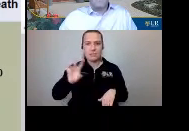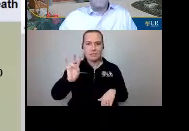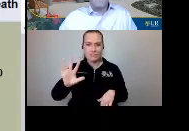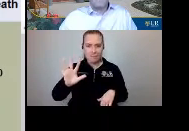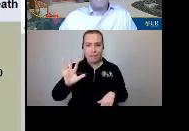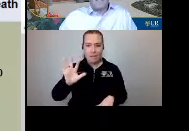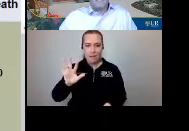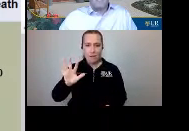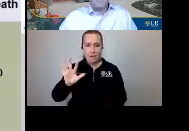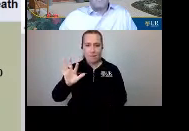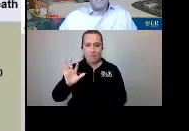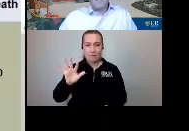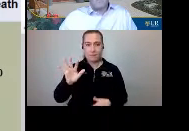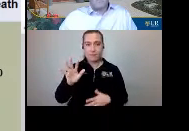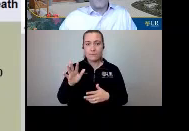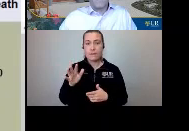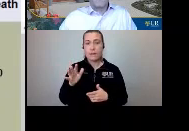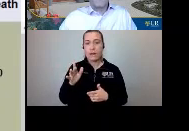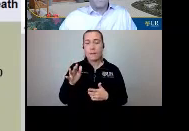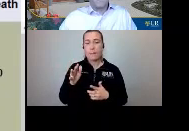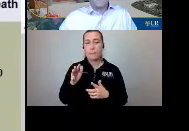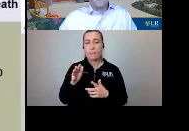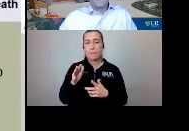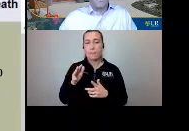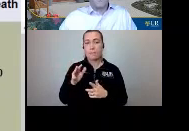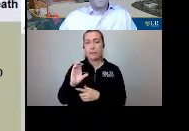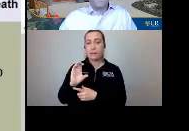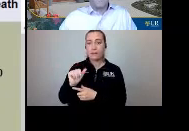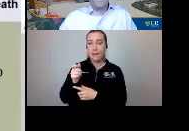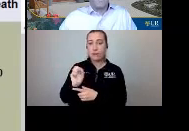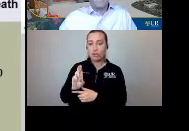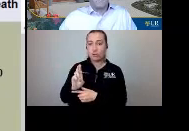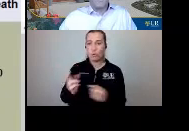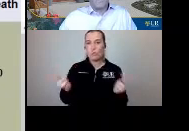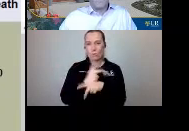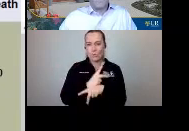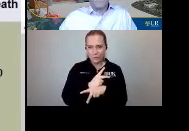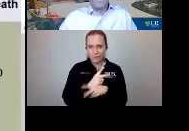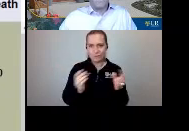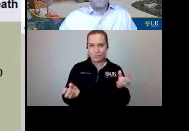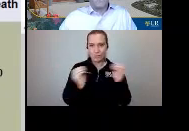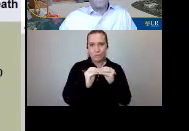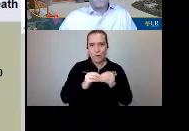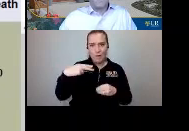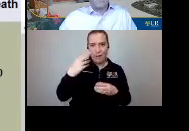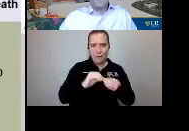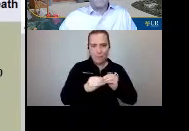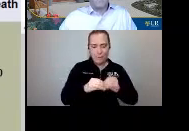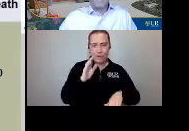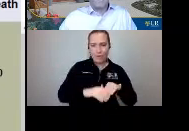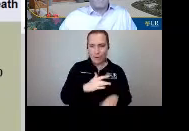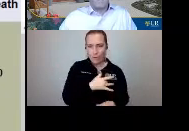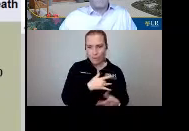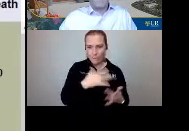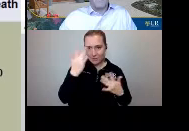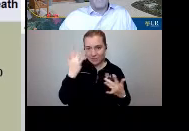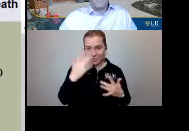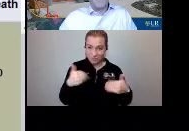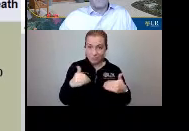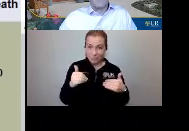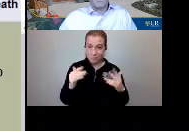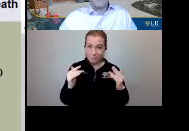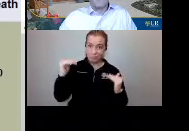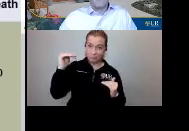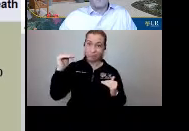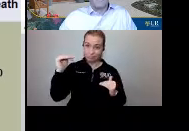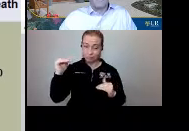the incidence of cancer now outweighs the incidence of heart disease by a fairly significant margin. And